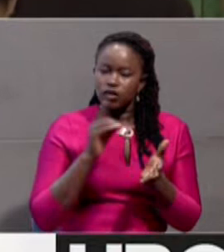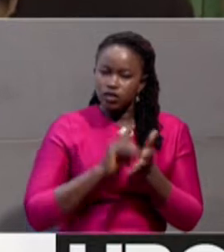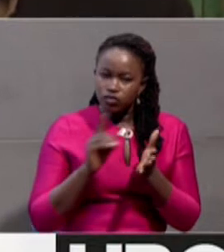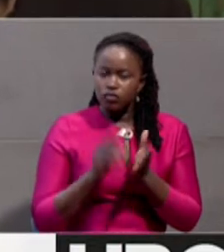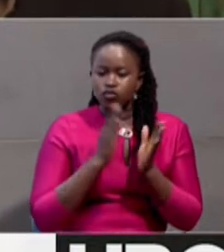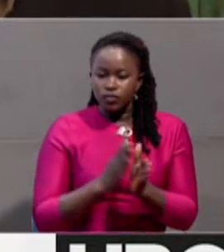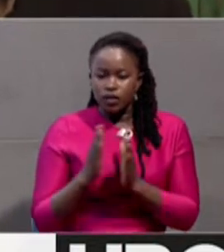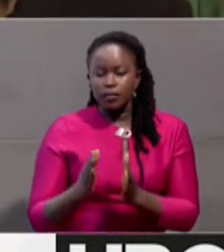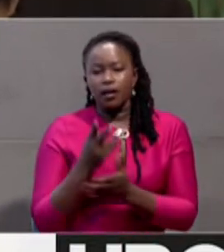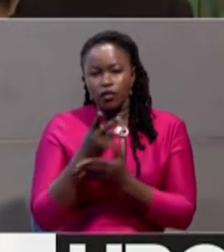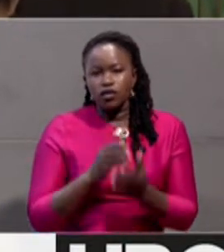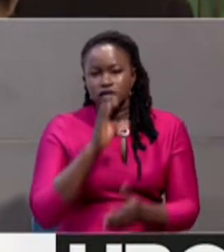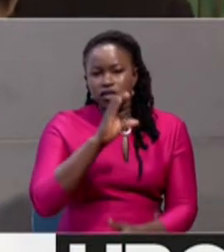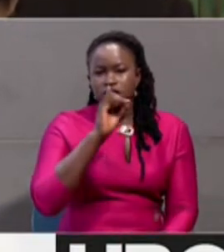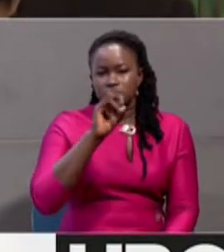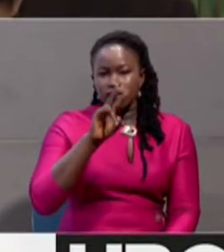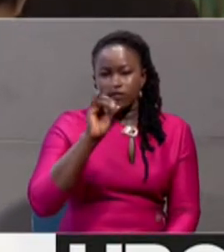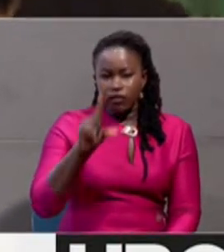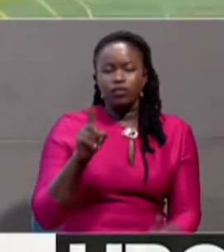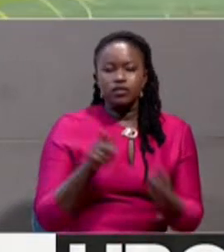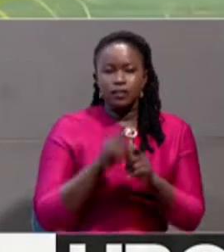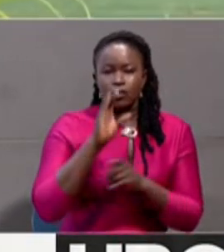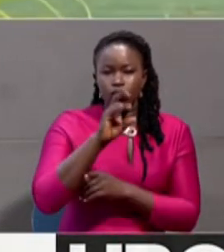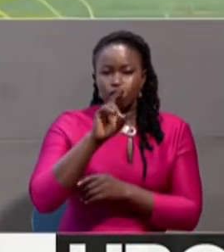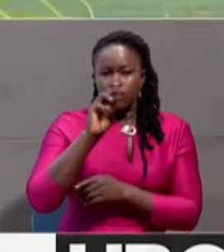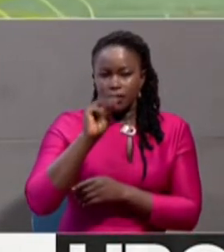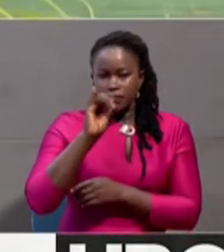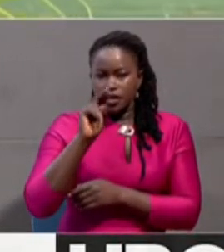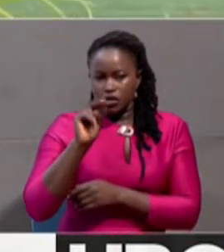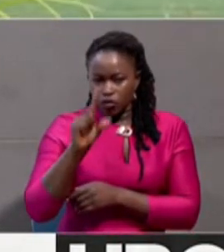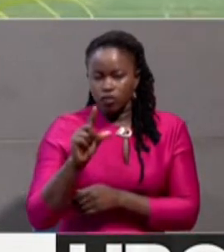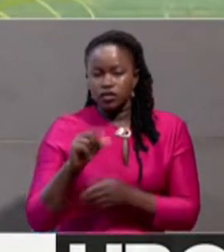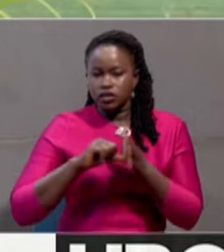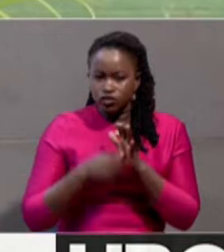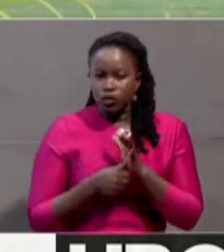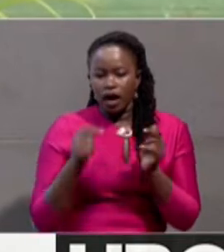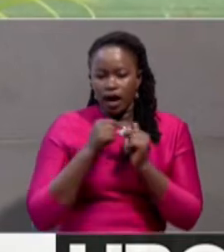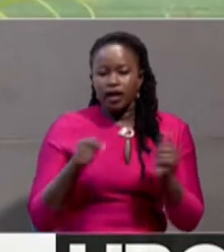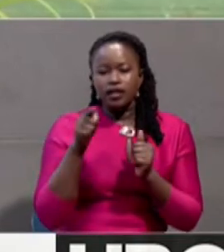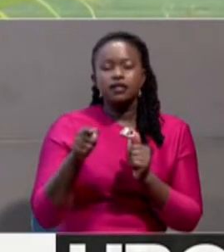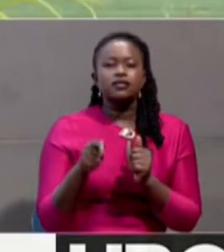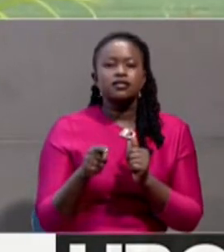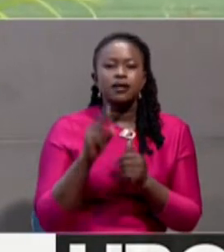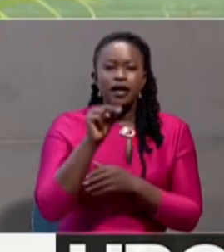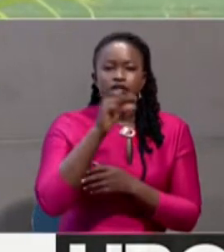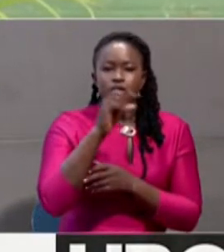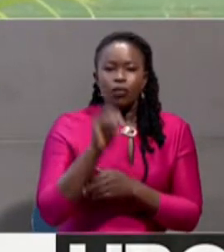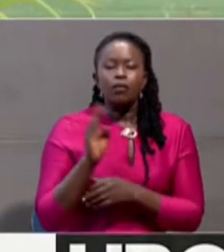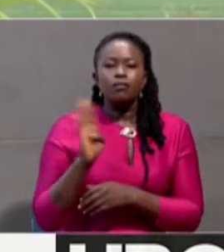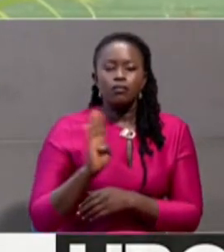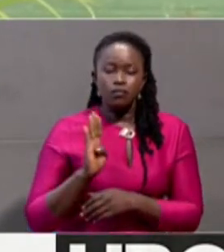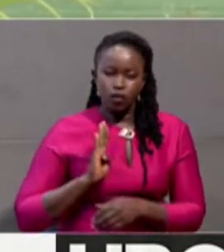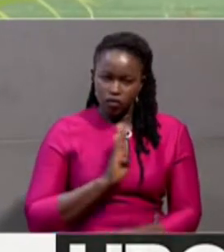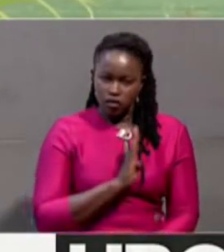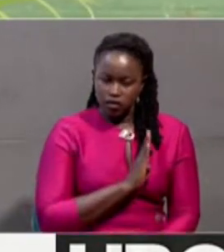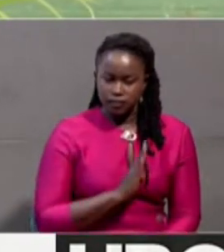prepare for both civil and criminal proceedings against the body. Because I think that was illegal. I think it